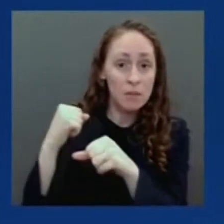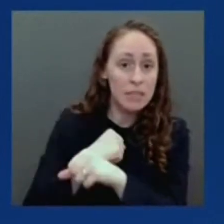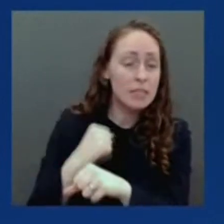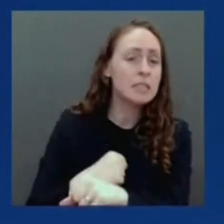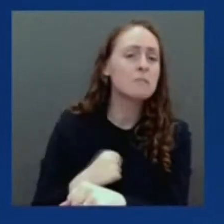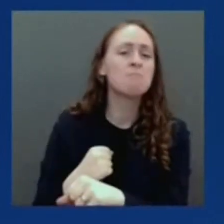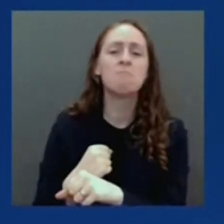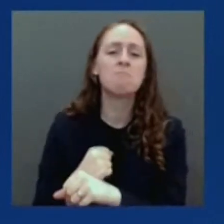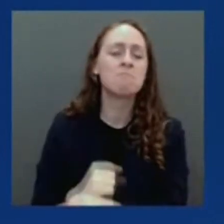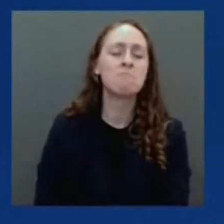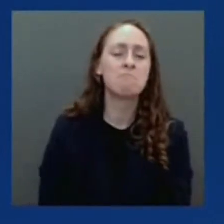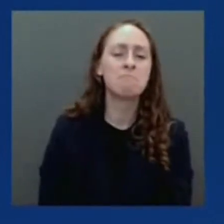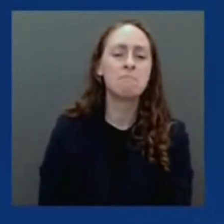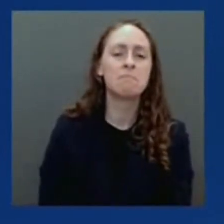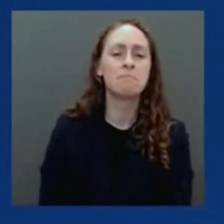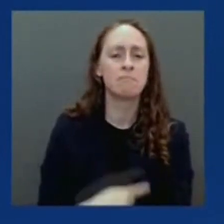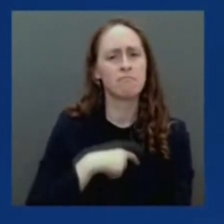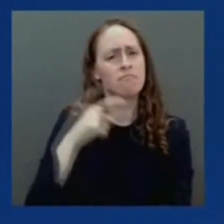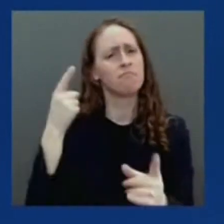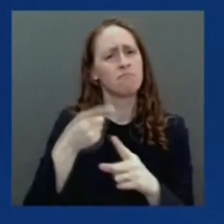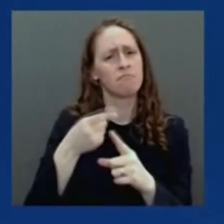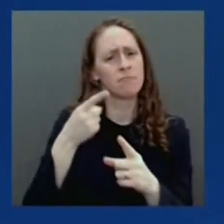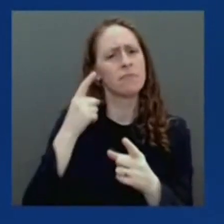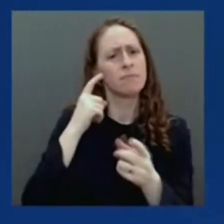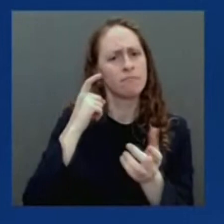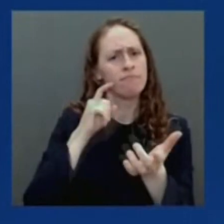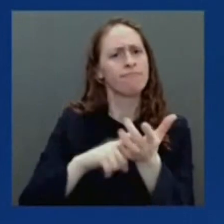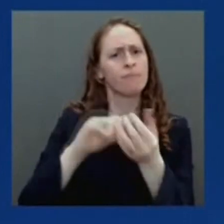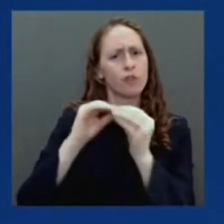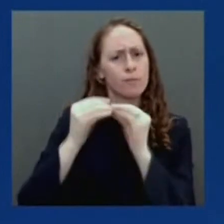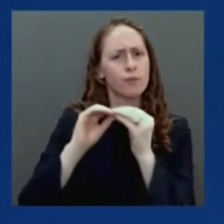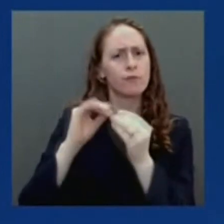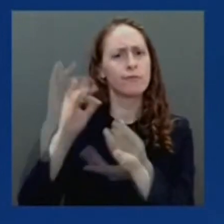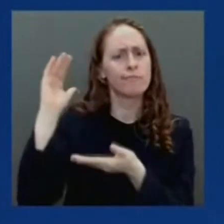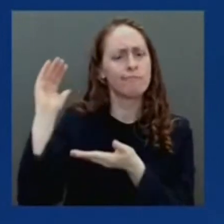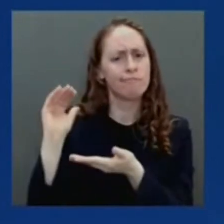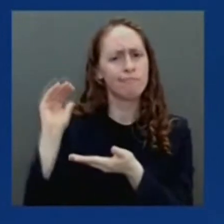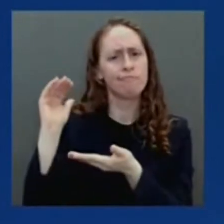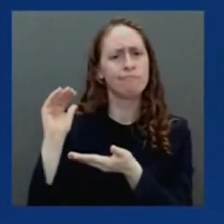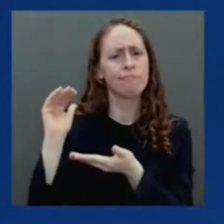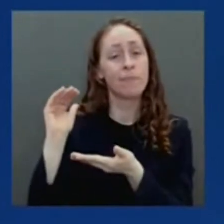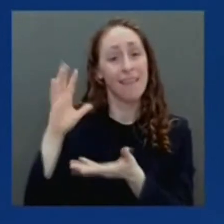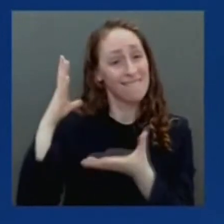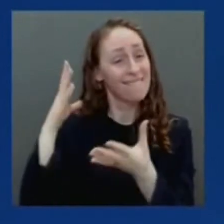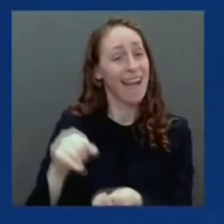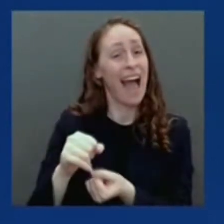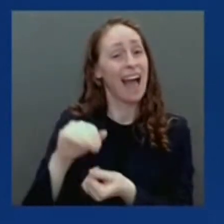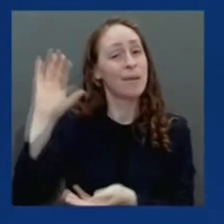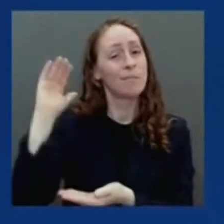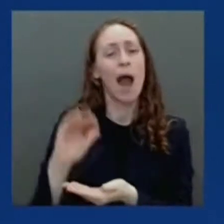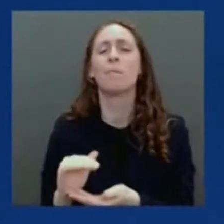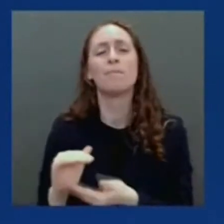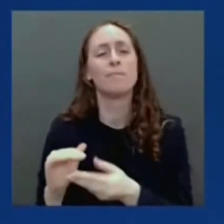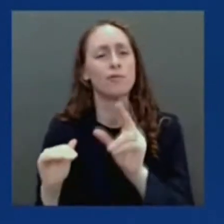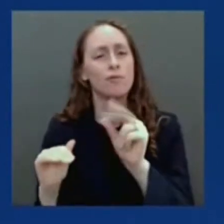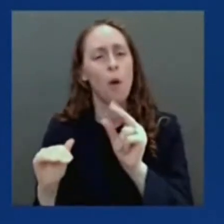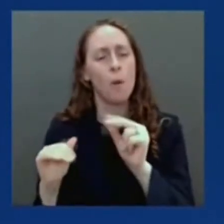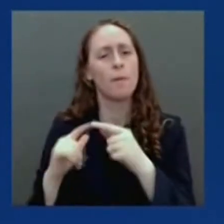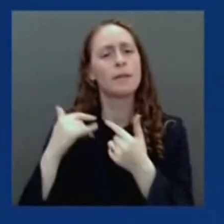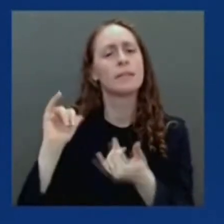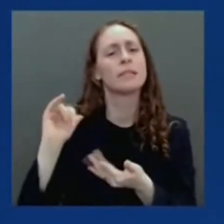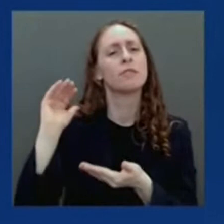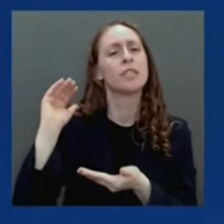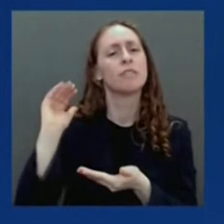rate. In some countries like Denmark, cases have gone up associated with BA2, but that's also in the context